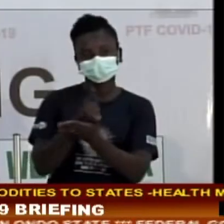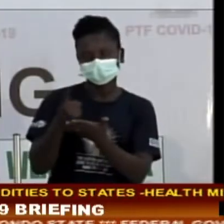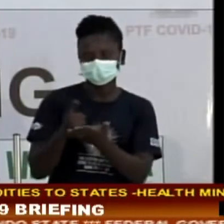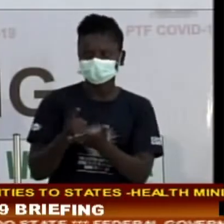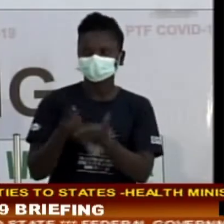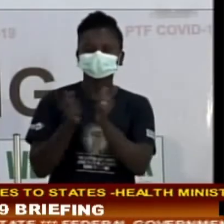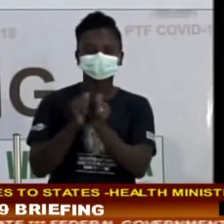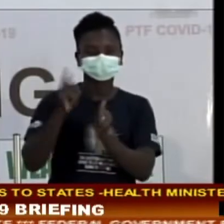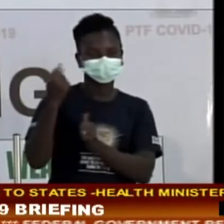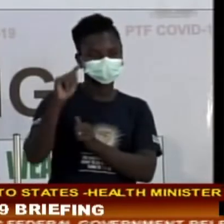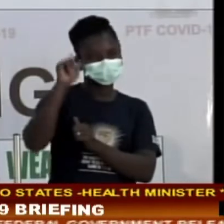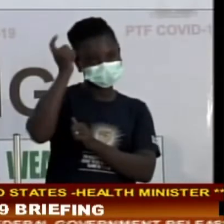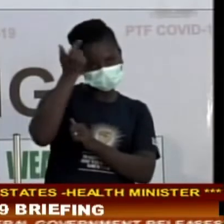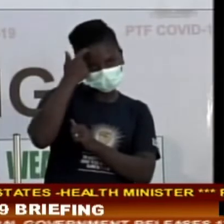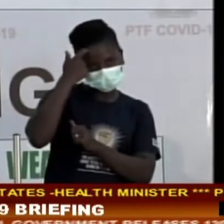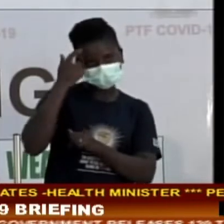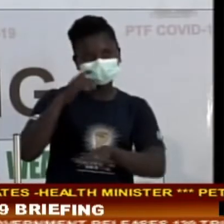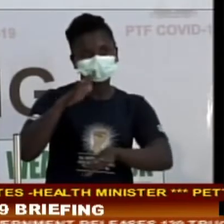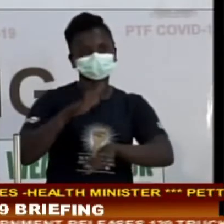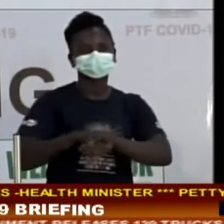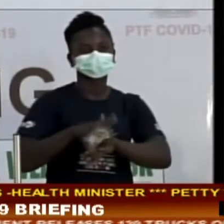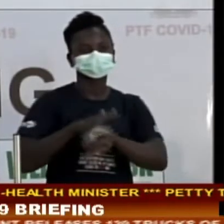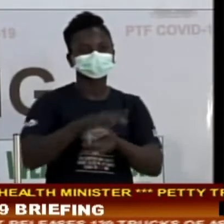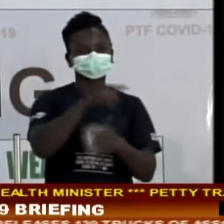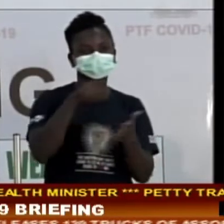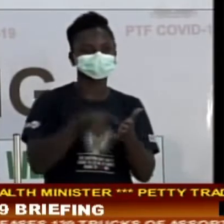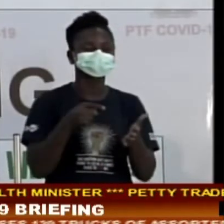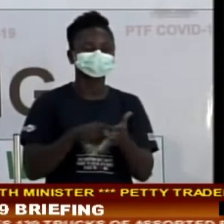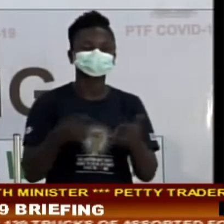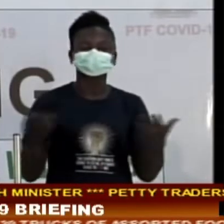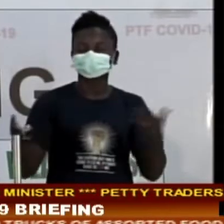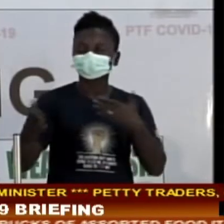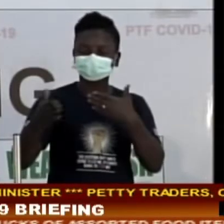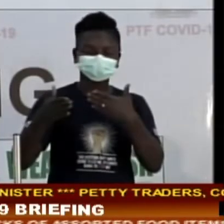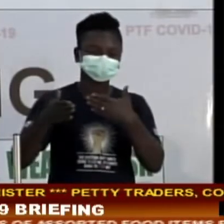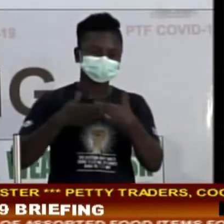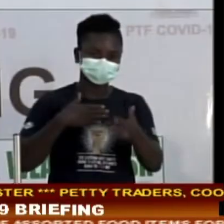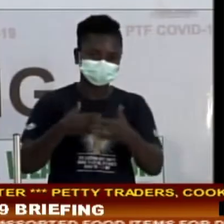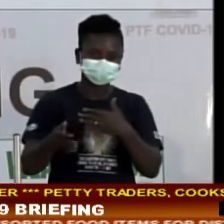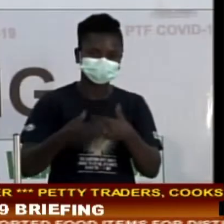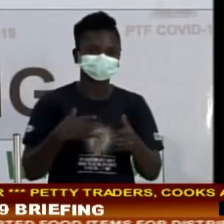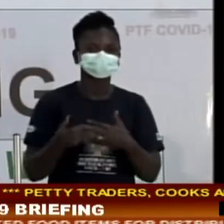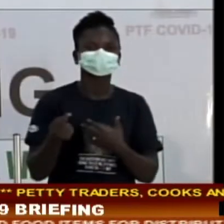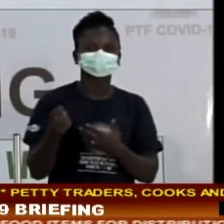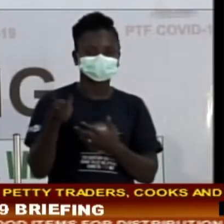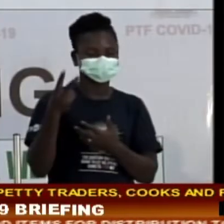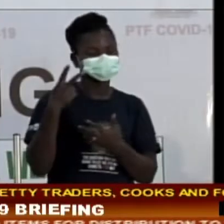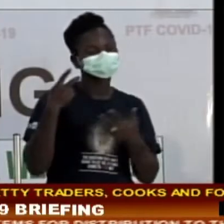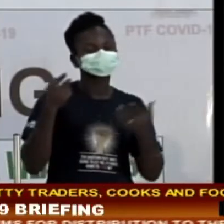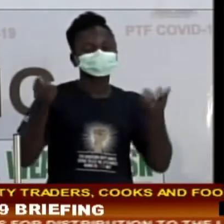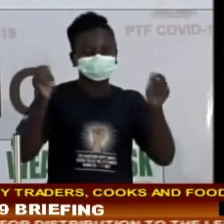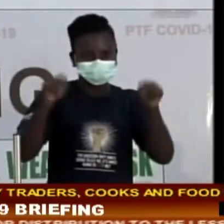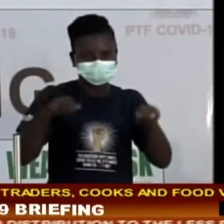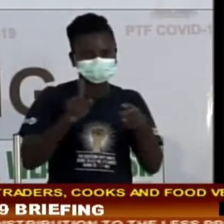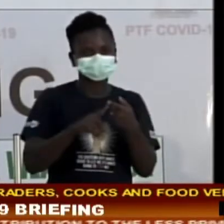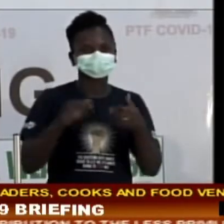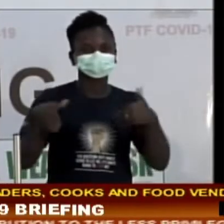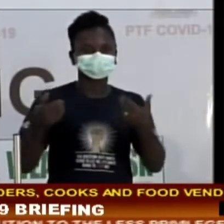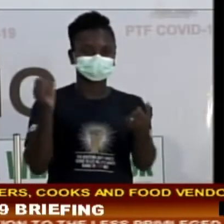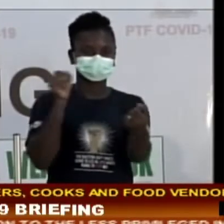Governors will take up this matter and we hope that they be able to give you feedback when next